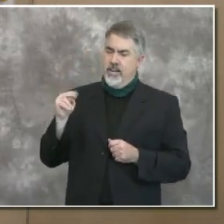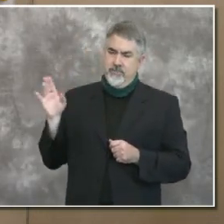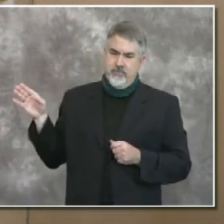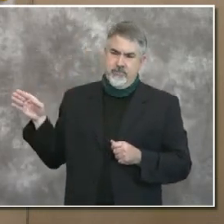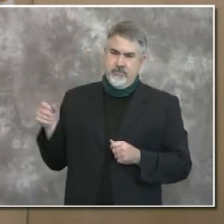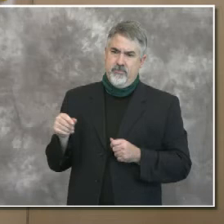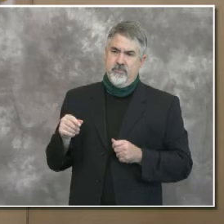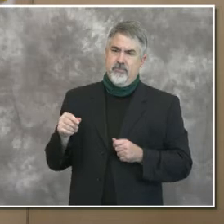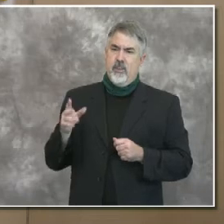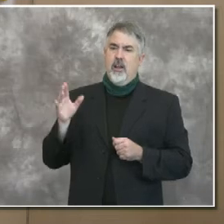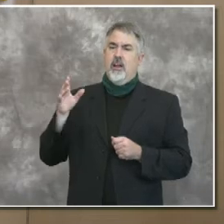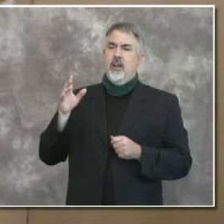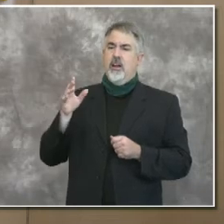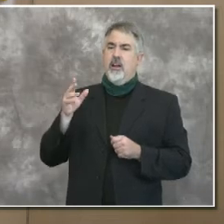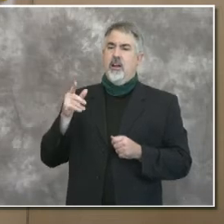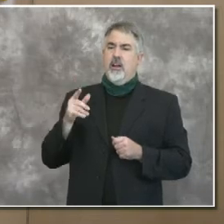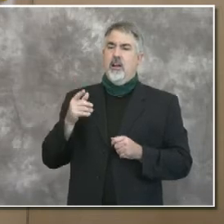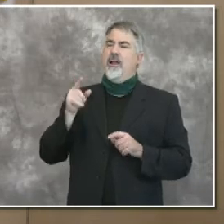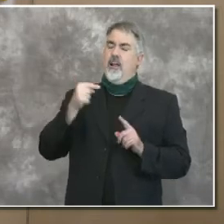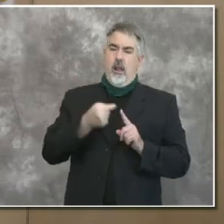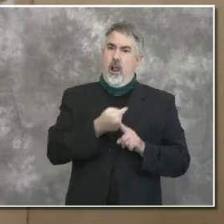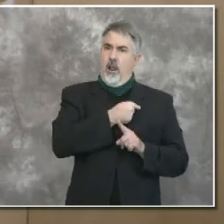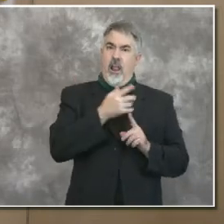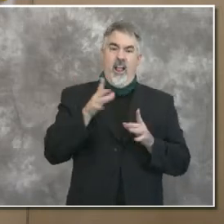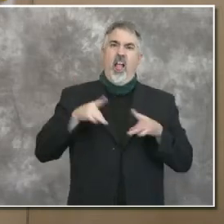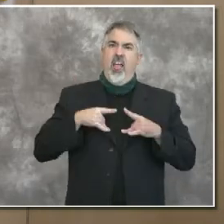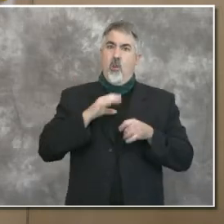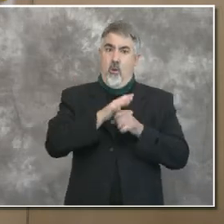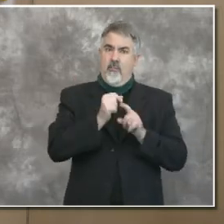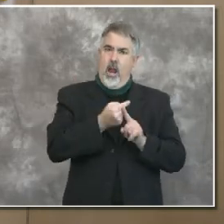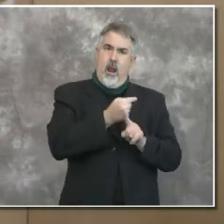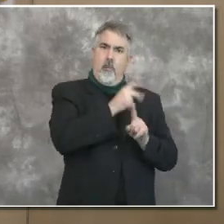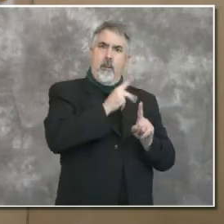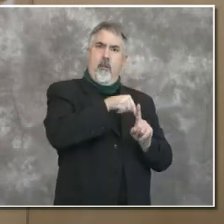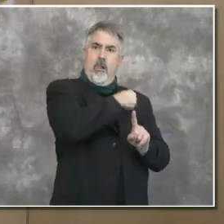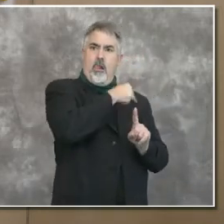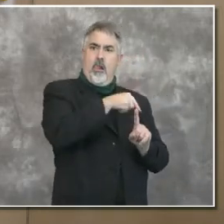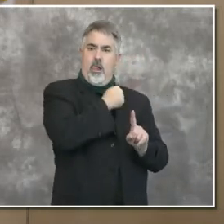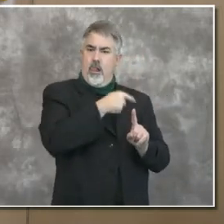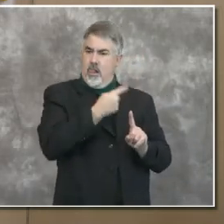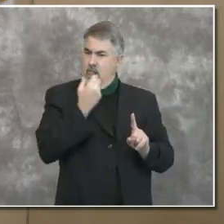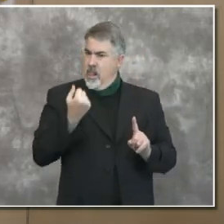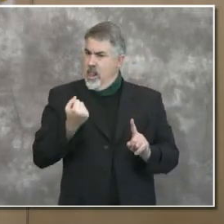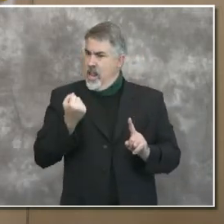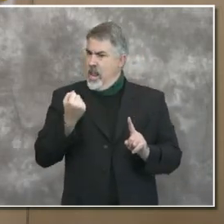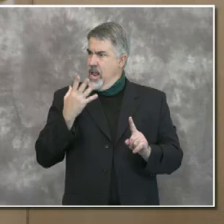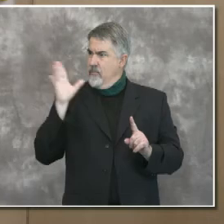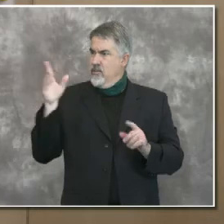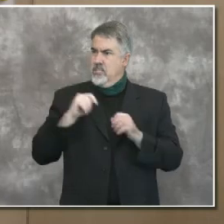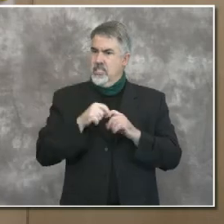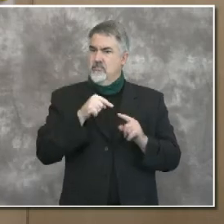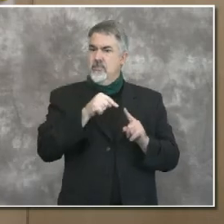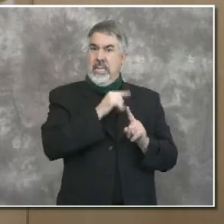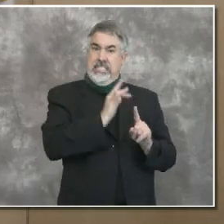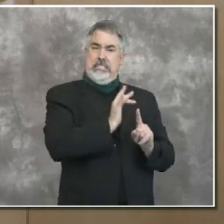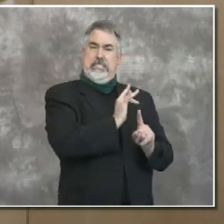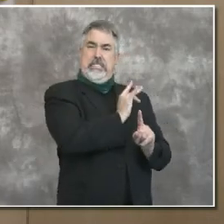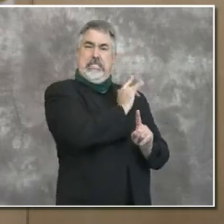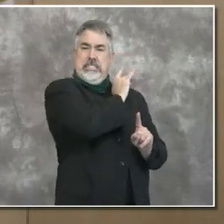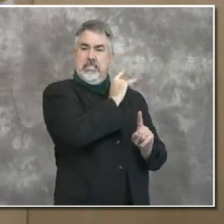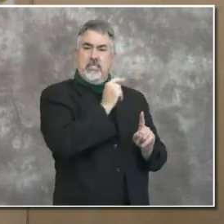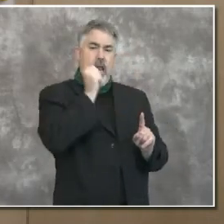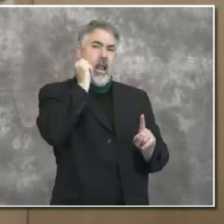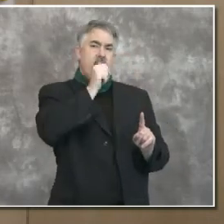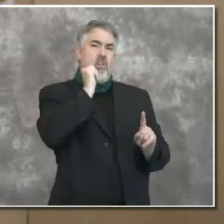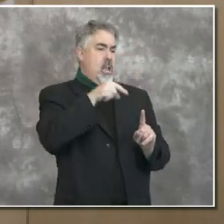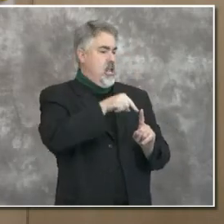contact tracing. Do you or can you estimate how many your team can contact per day at a maximum?